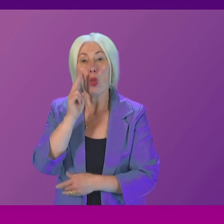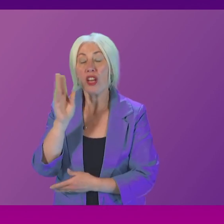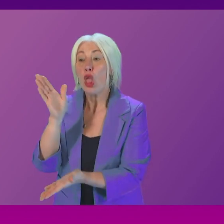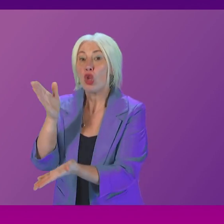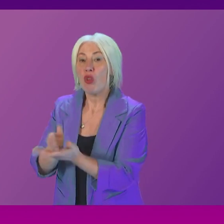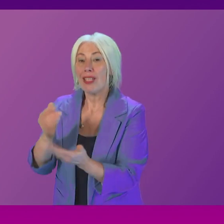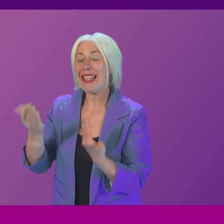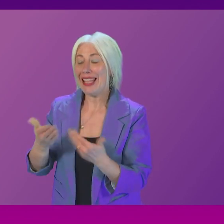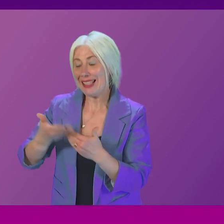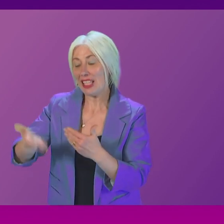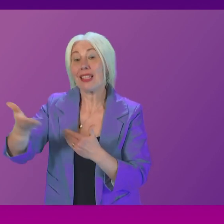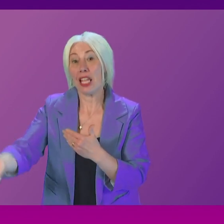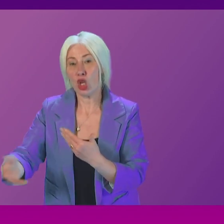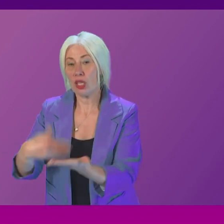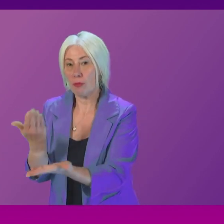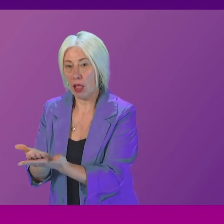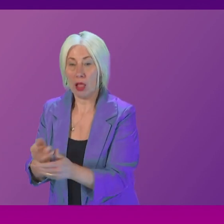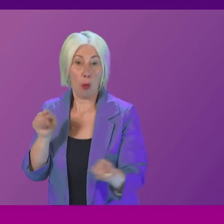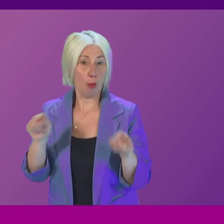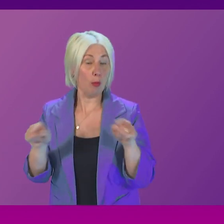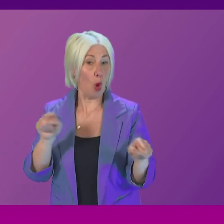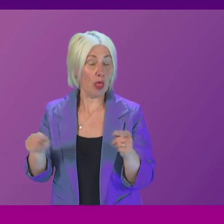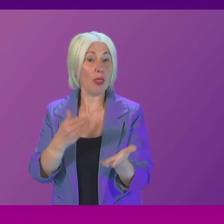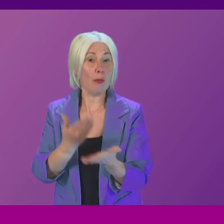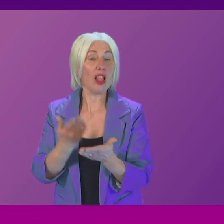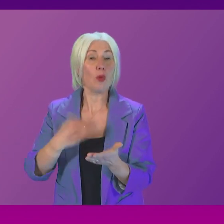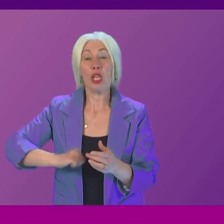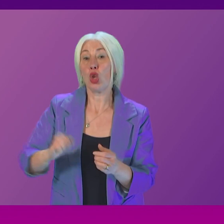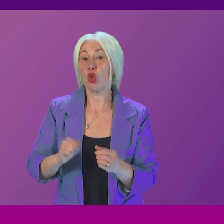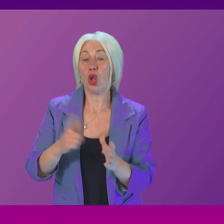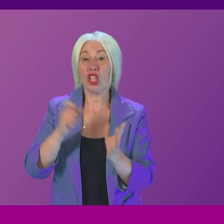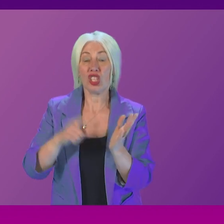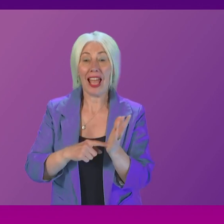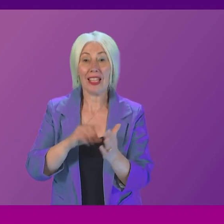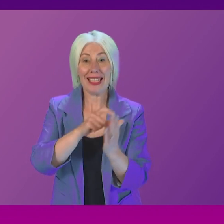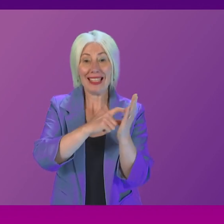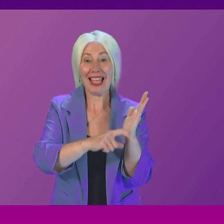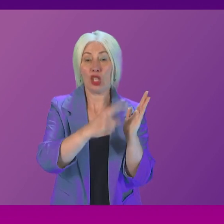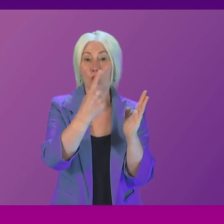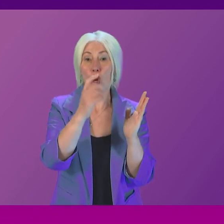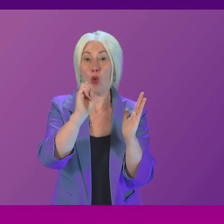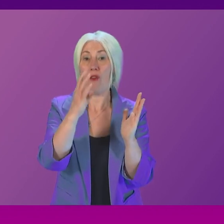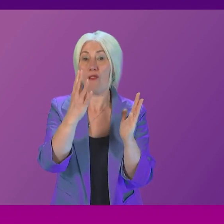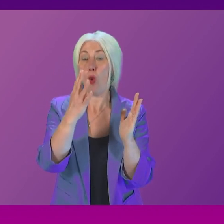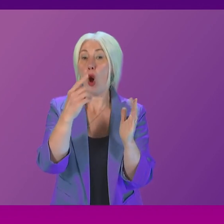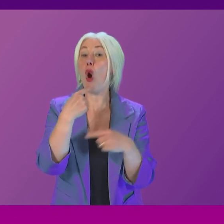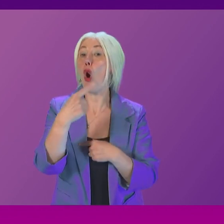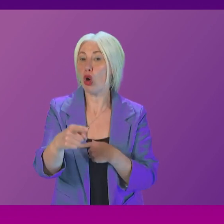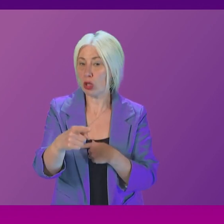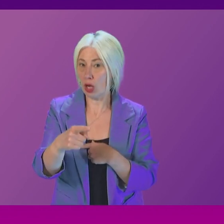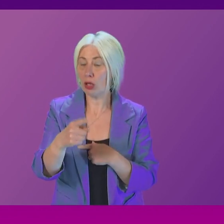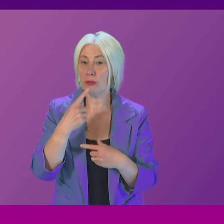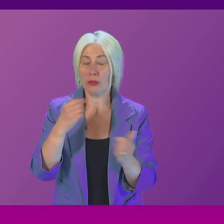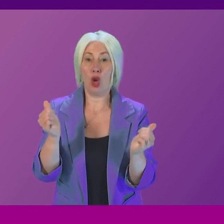and Succession Bill. Now, both these bills will need a Scotland Act Section 104 order to be agreed